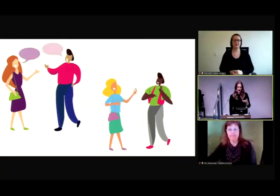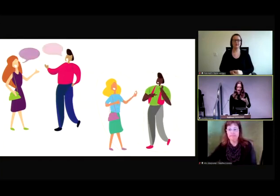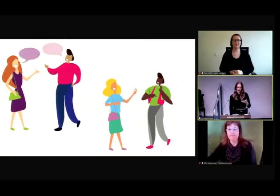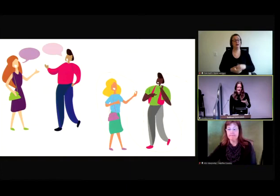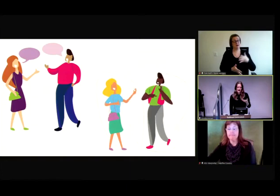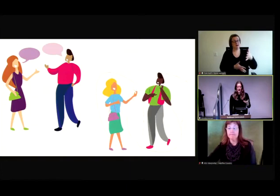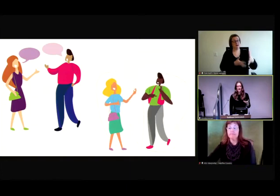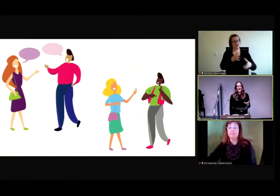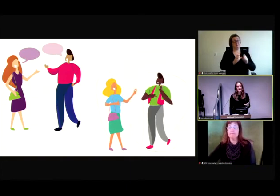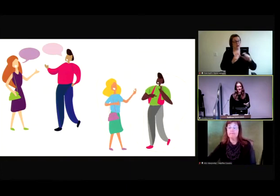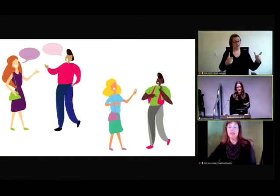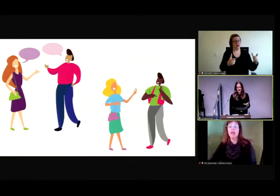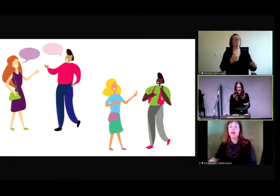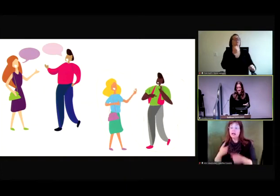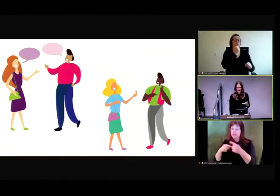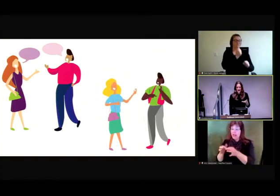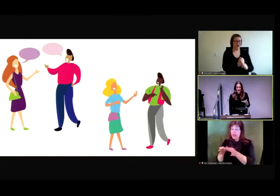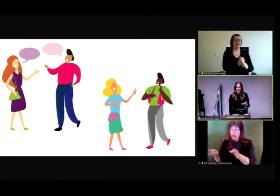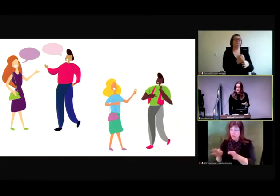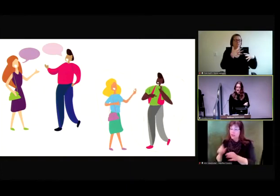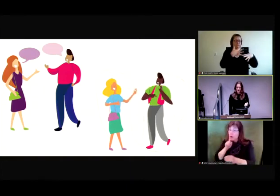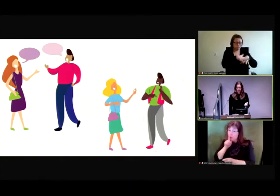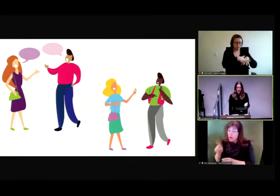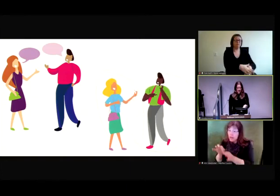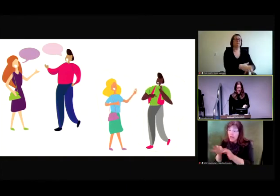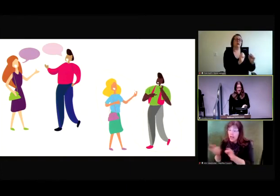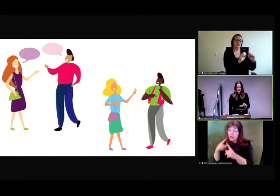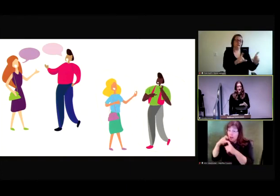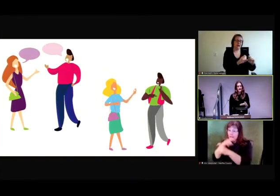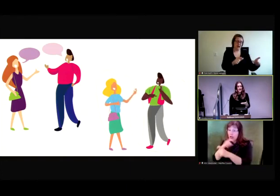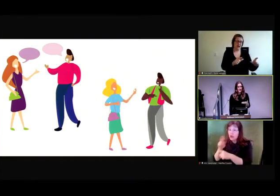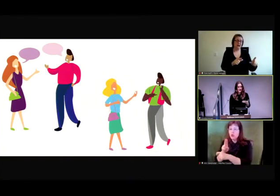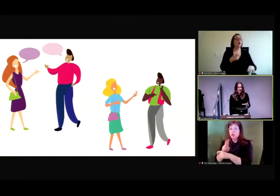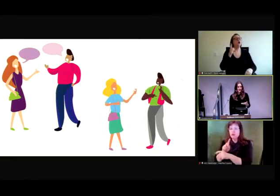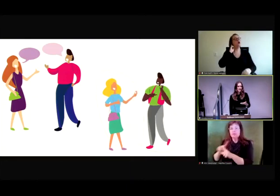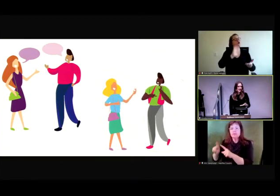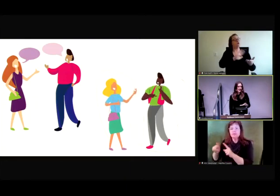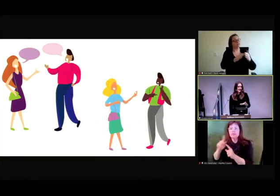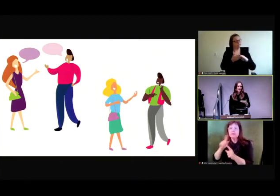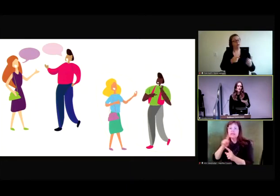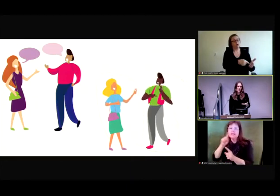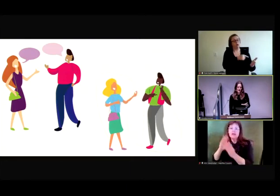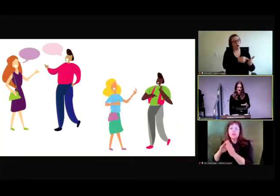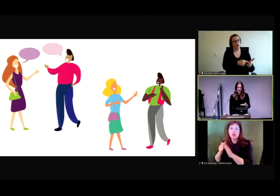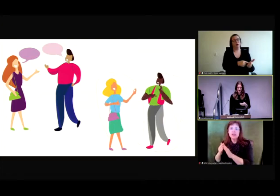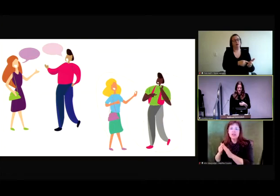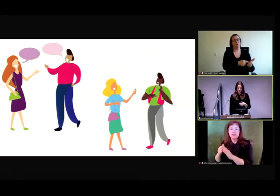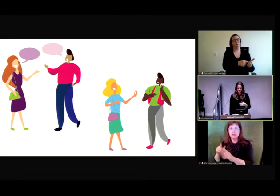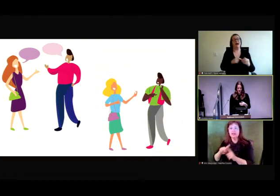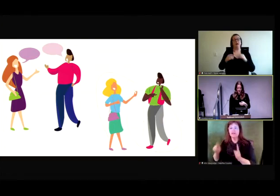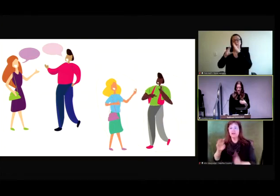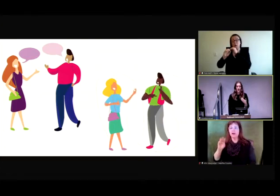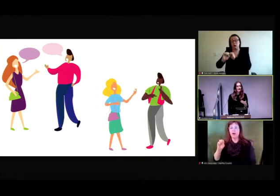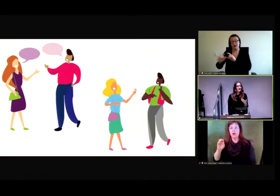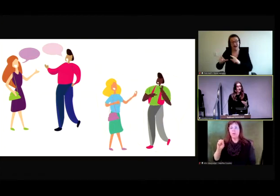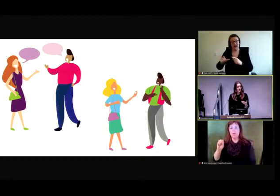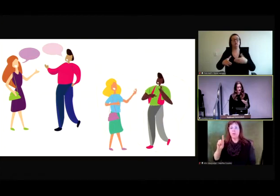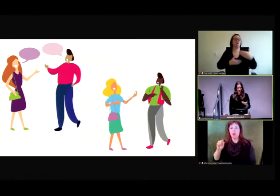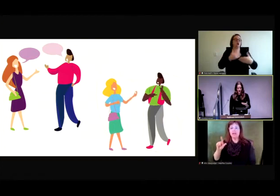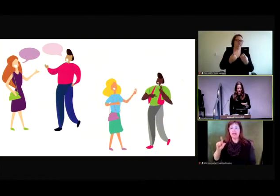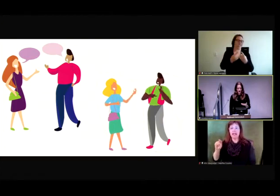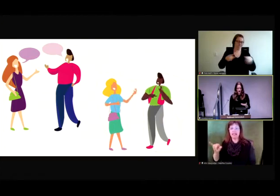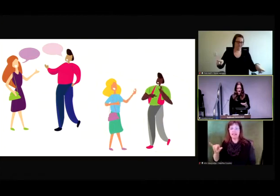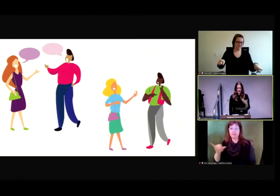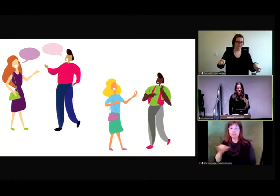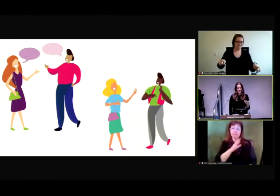Sign languages are real and complex languages used by deaf communities, and they use a different modality than spoken languages. Not the